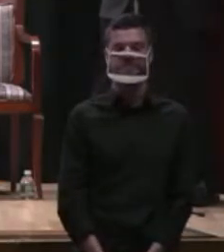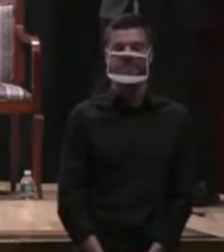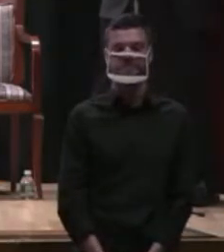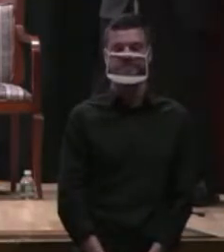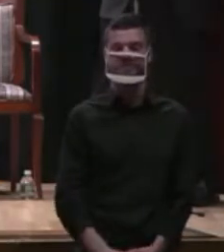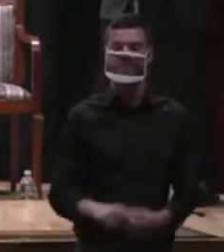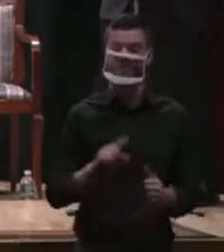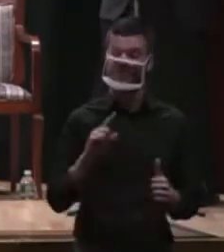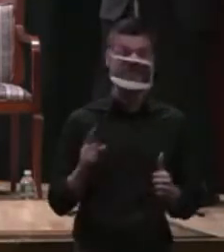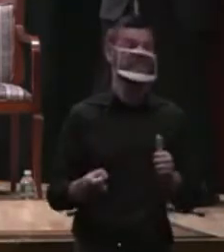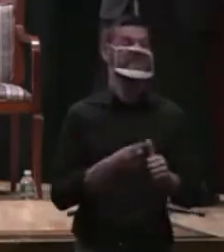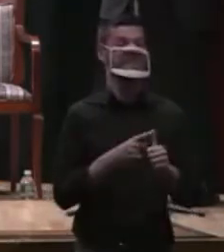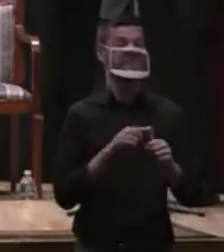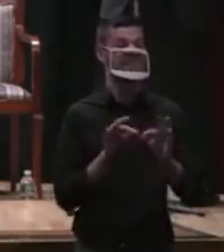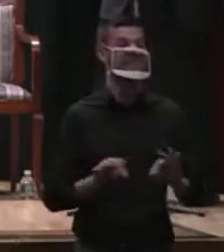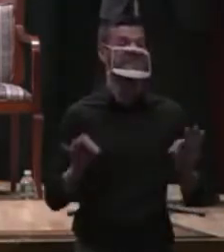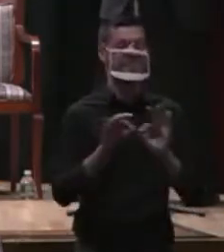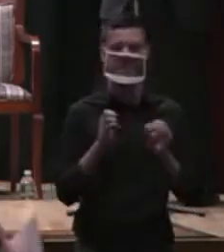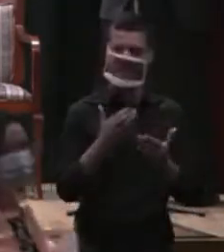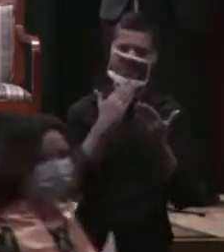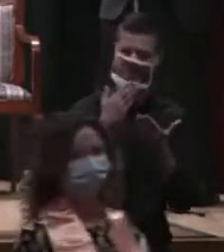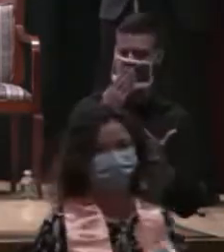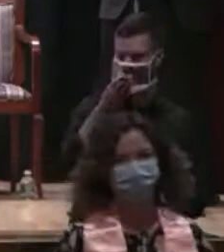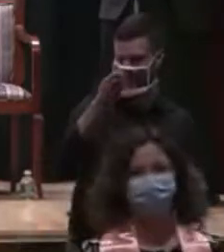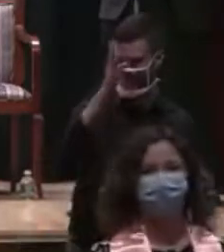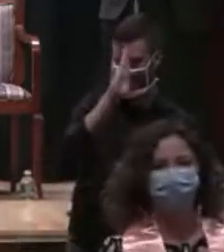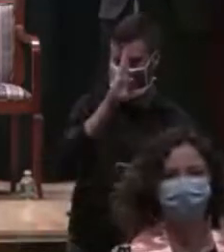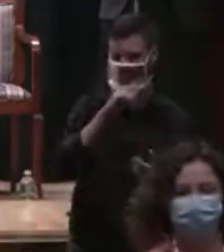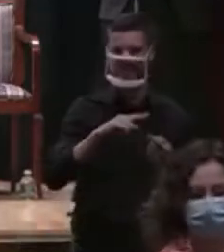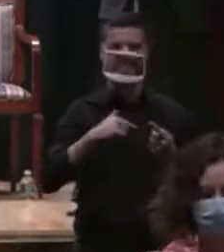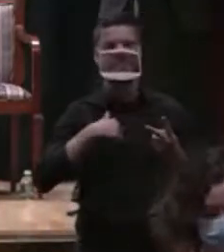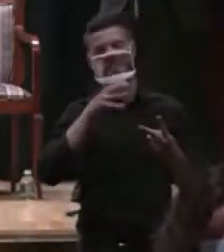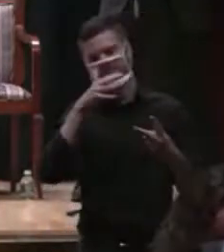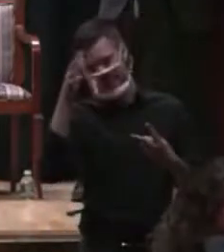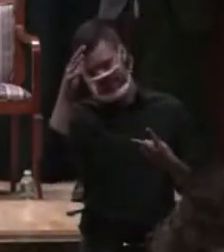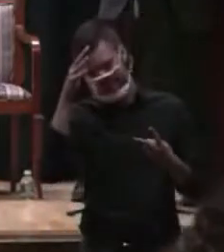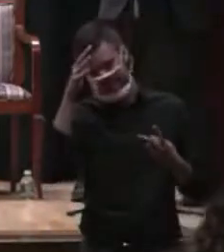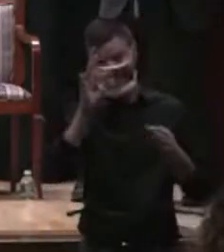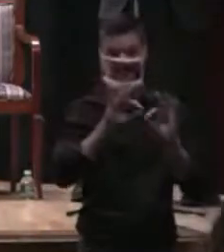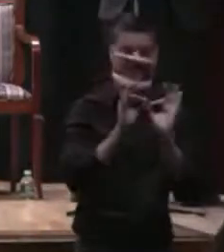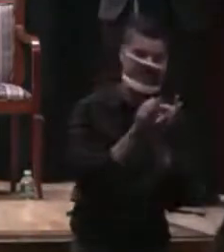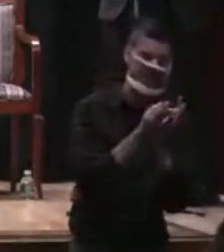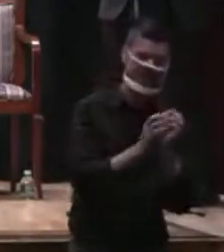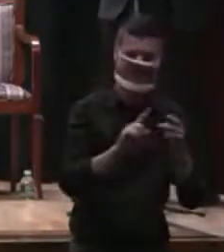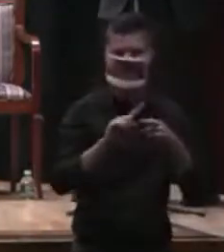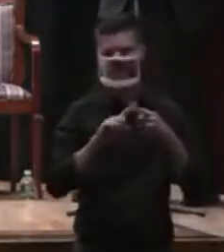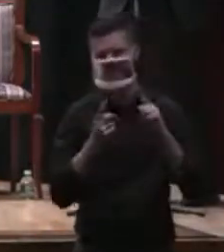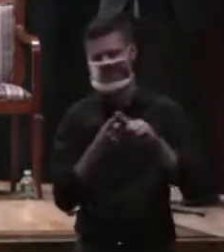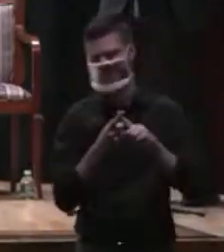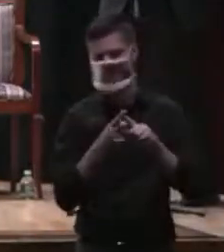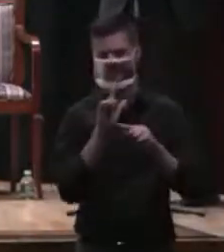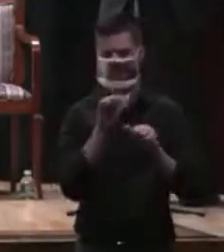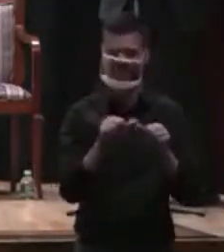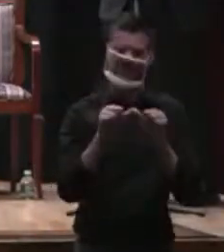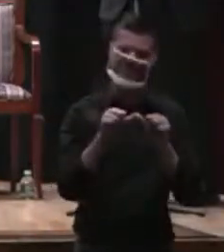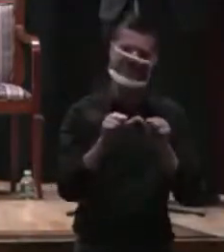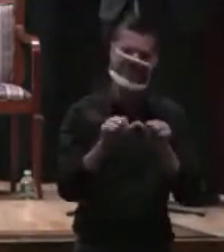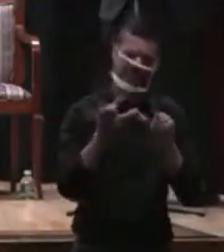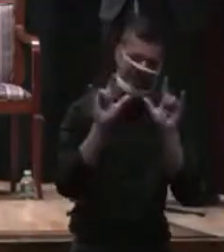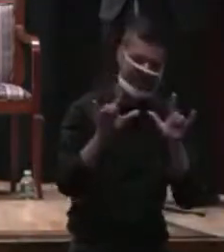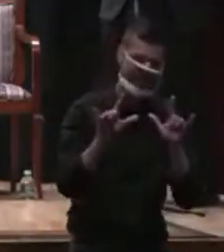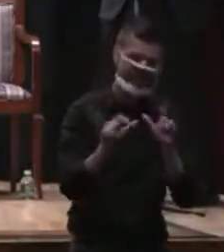First and foremost, I would like to thank God, my parents, family, and friends for their continuous love and